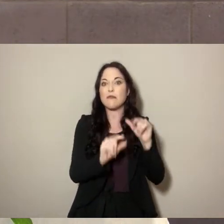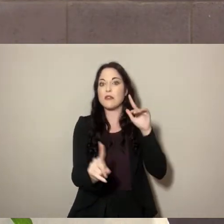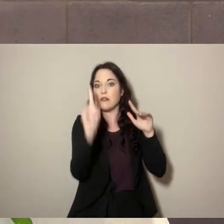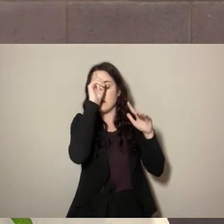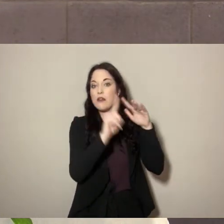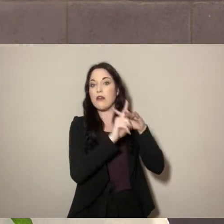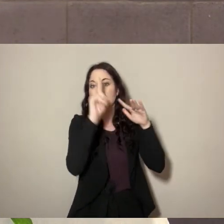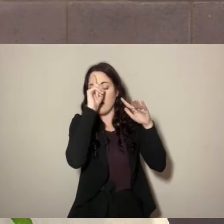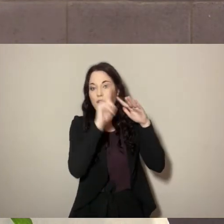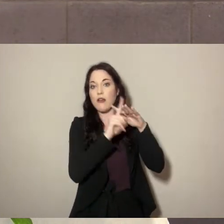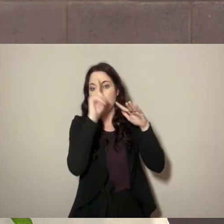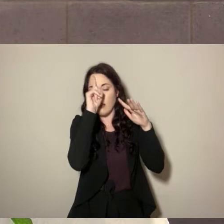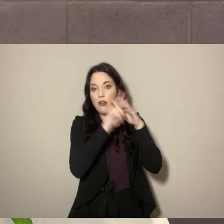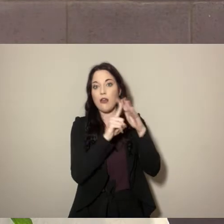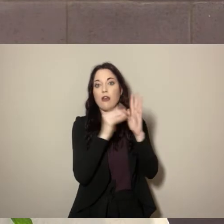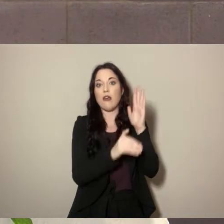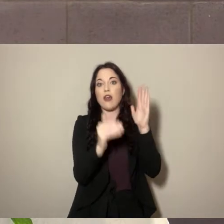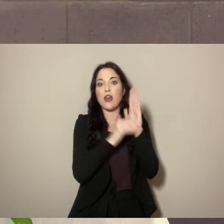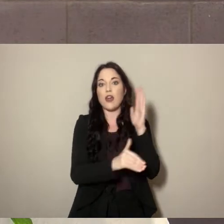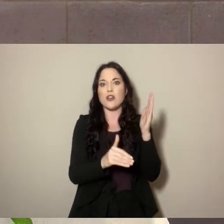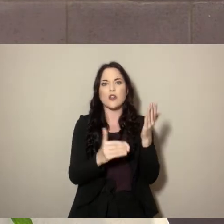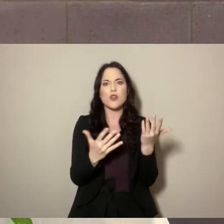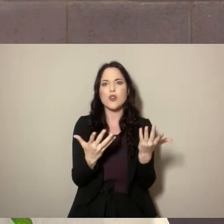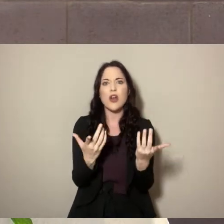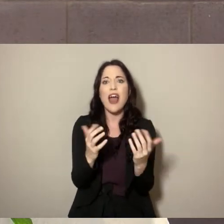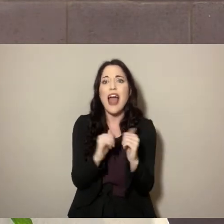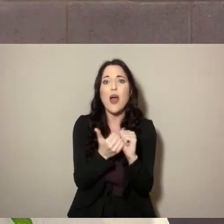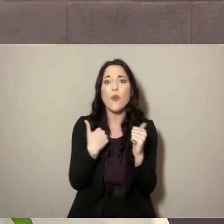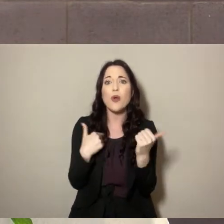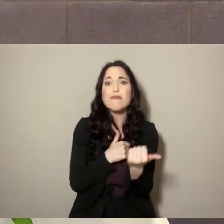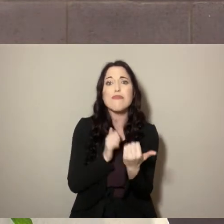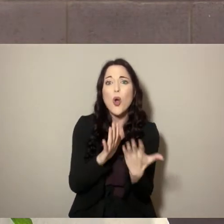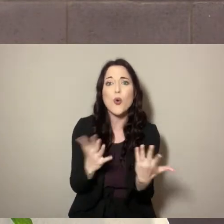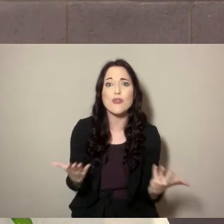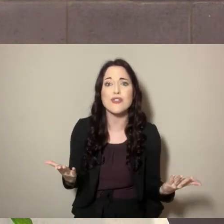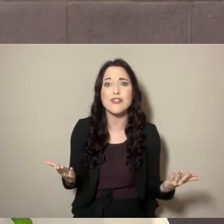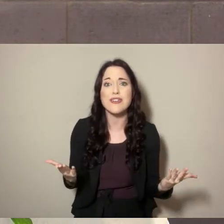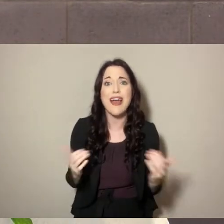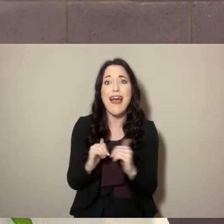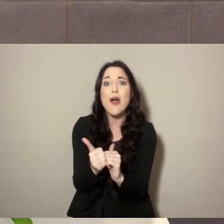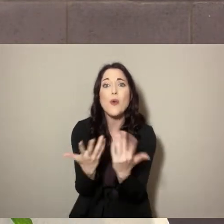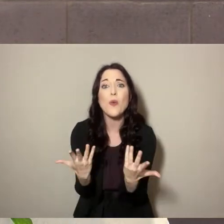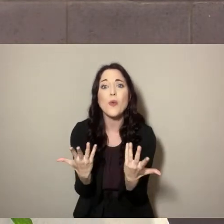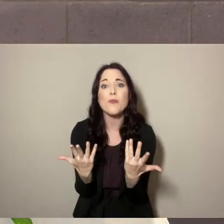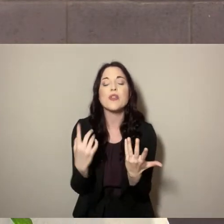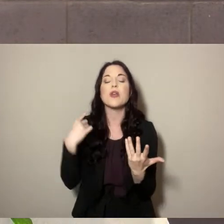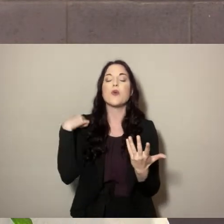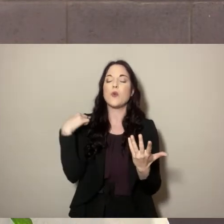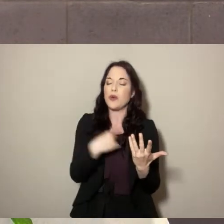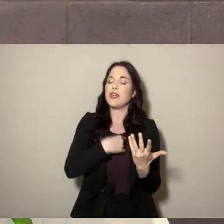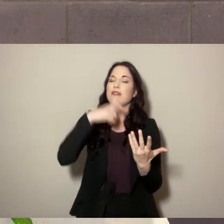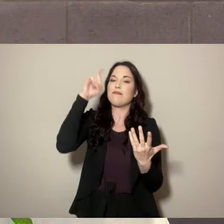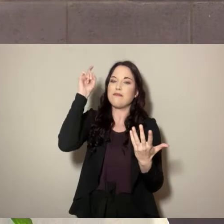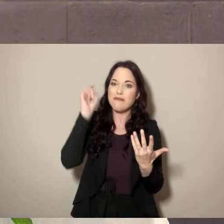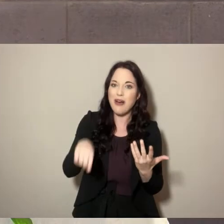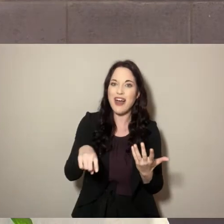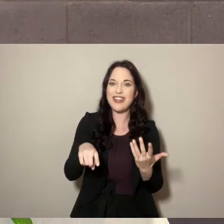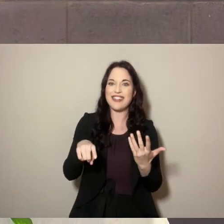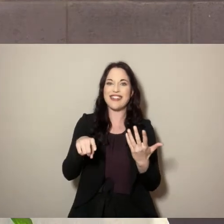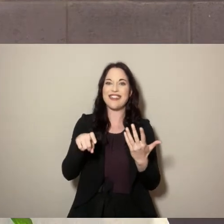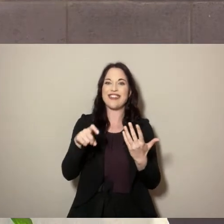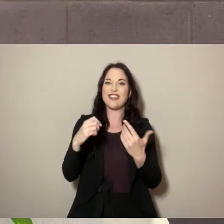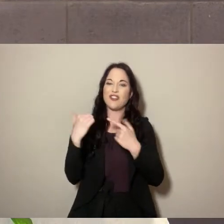So what to do? The invitation is to retrain our lizard